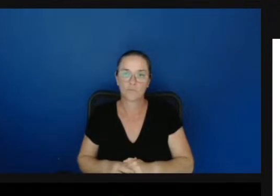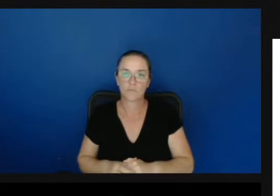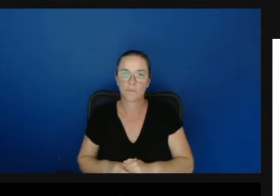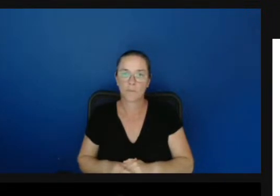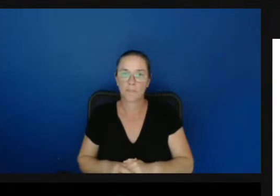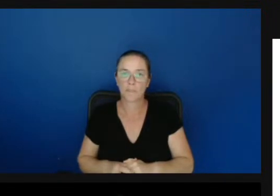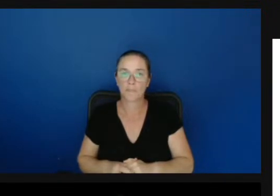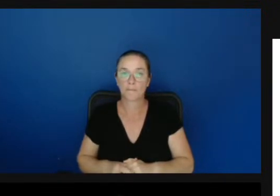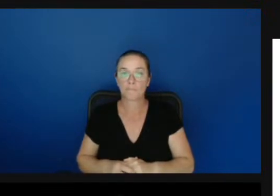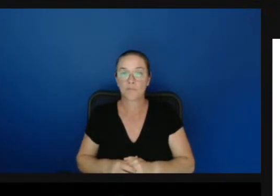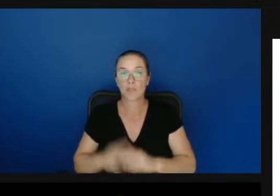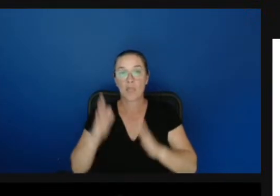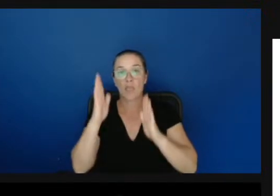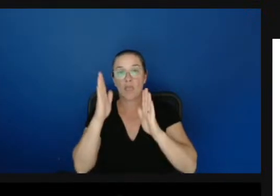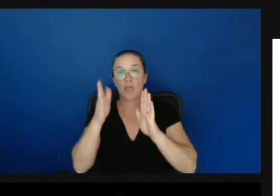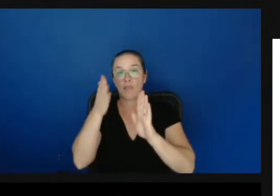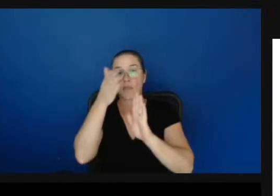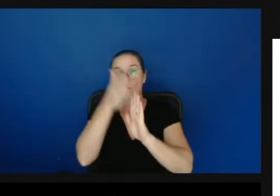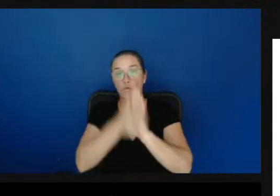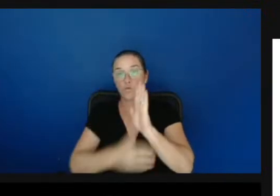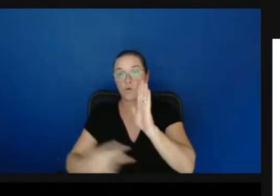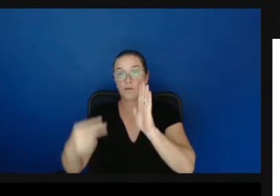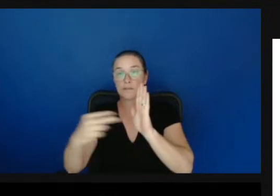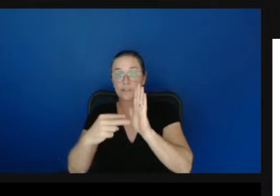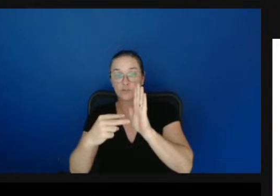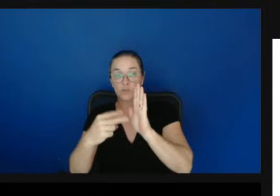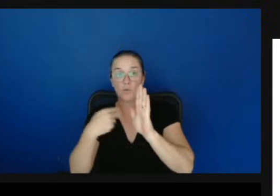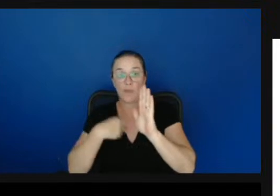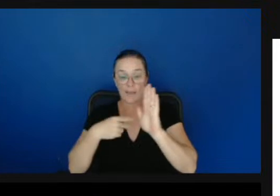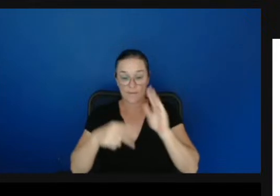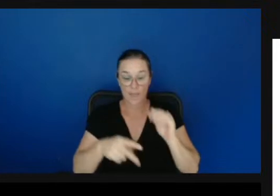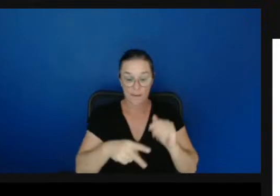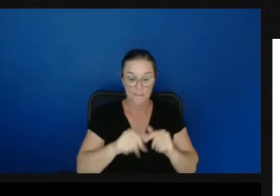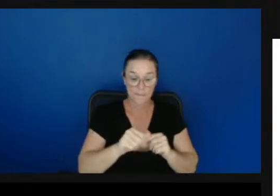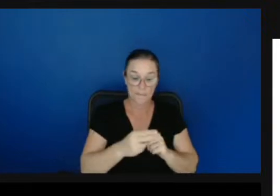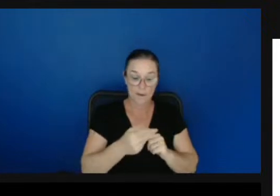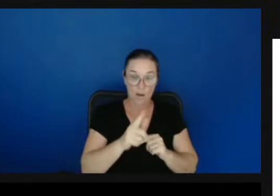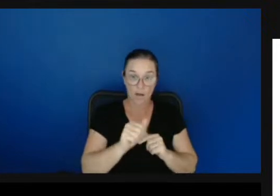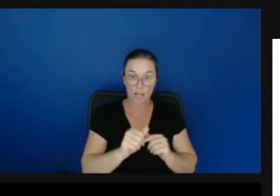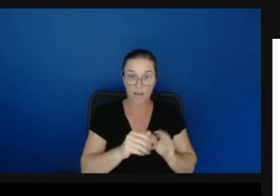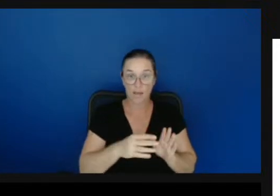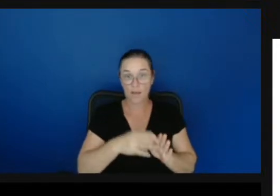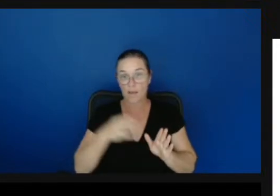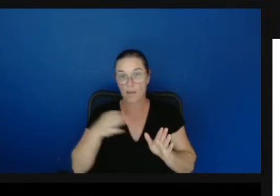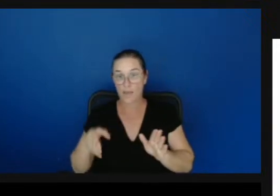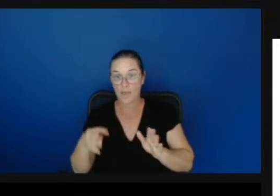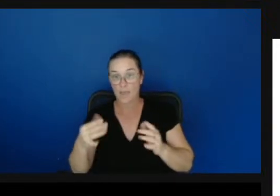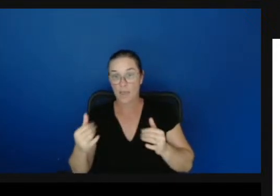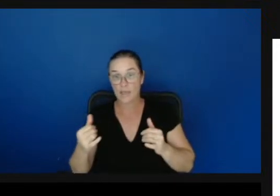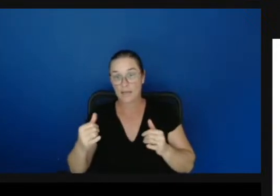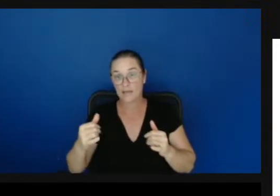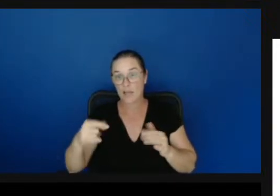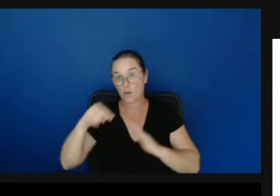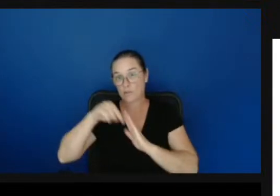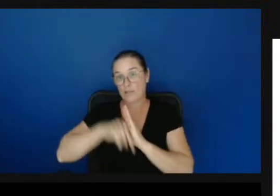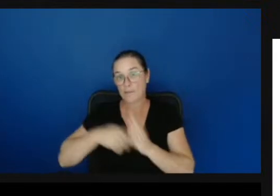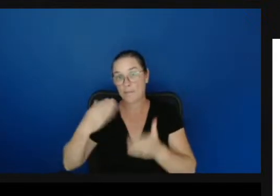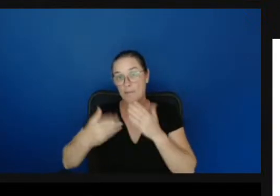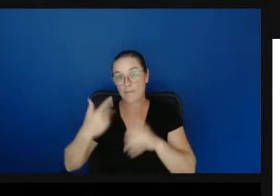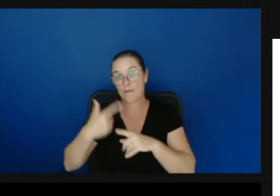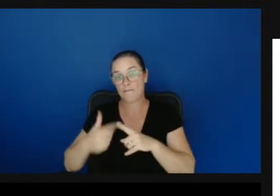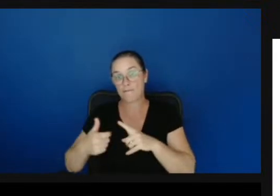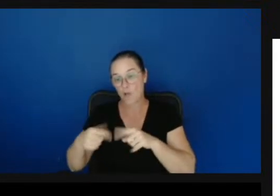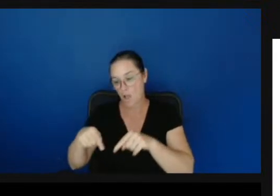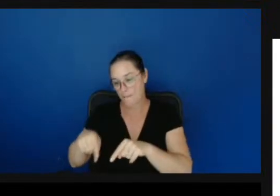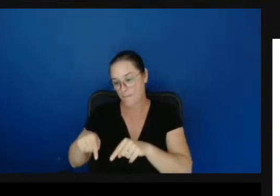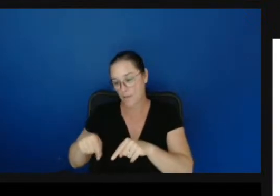In cross-section, there is that deep feeder source from Pahala that might come over. And here are the deep ones now that might be coming from our deep source up. And so this is